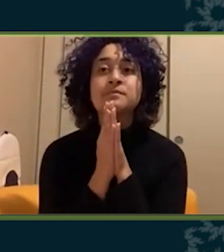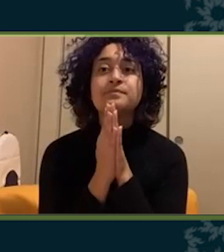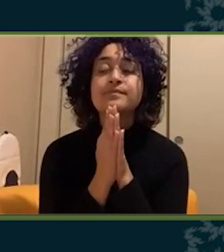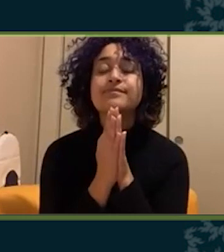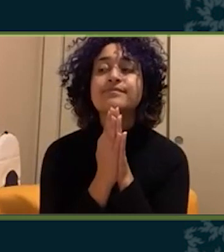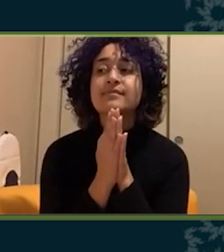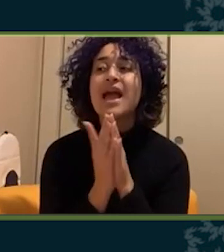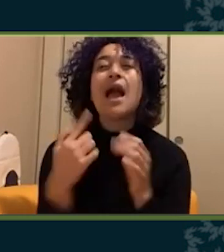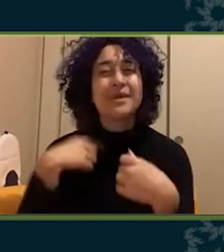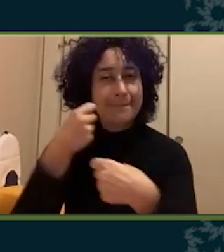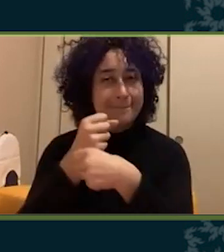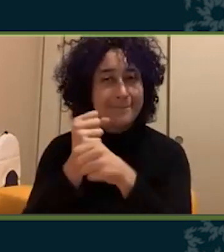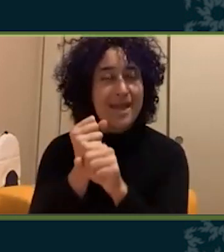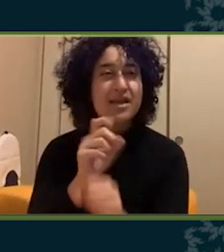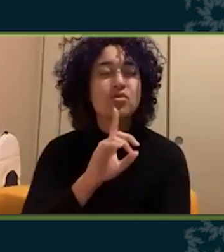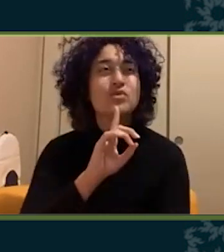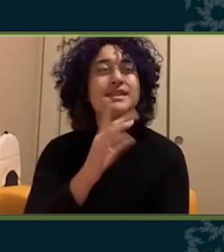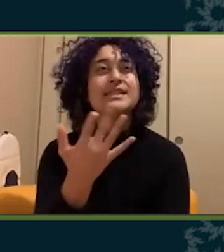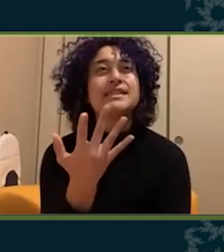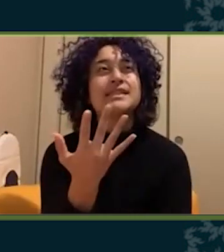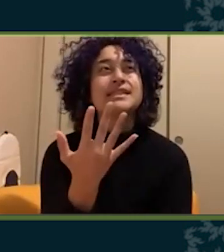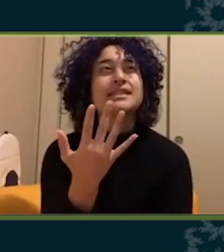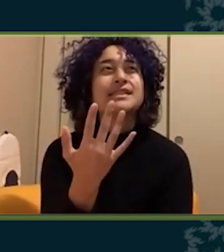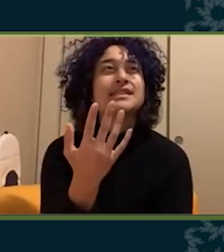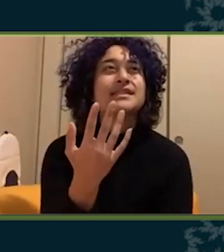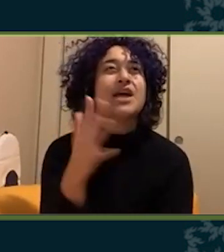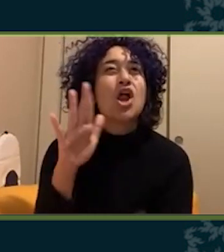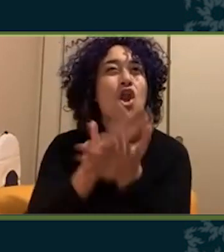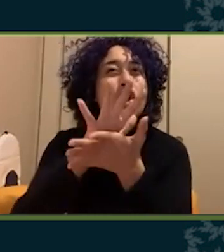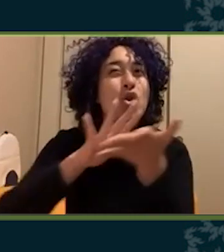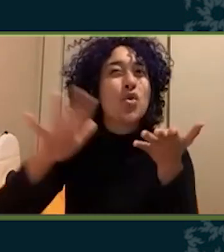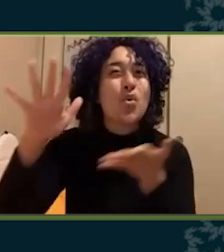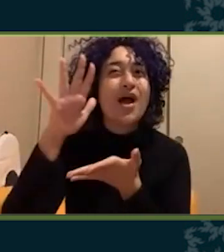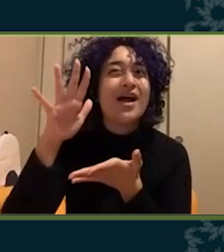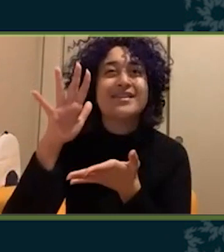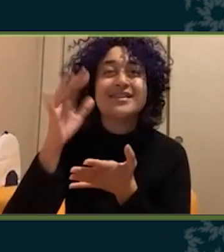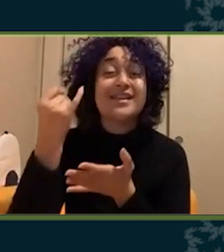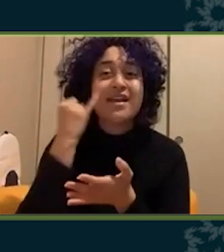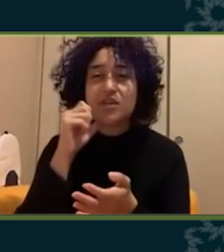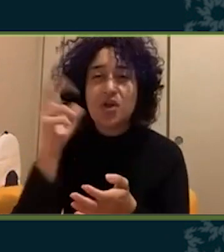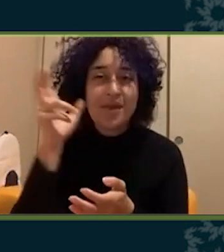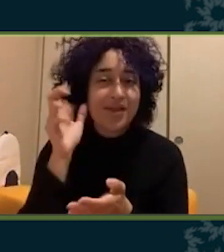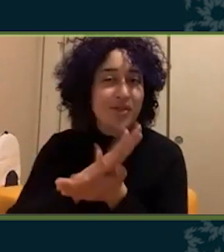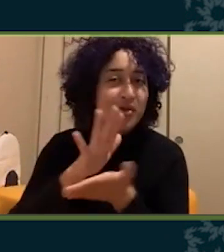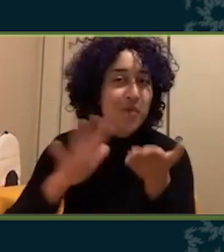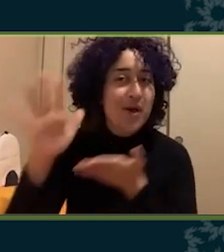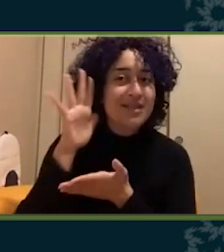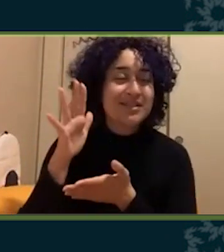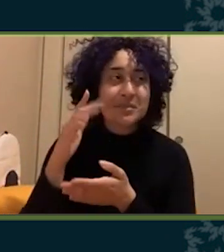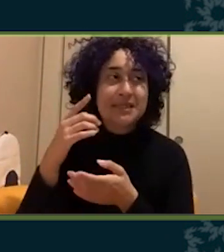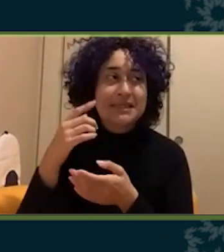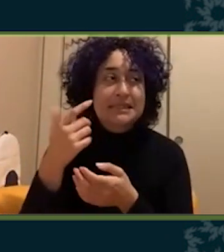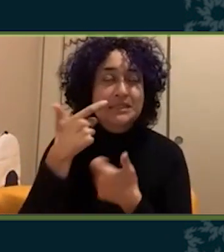I'm going to make a very sort of nuanced, and if people don't hear the nuance, it'll be controversial argument. Do